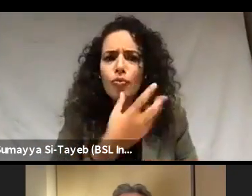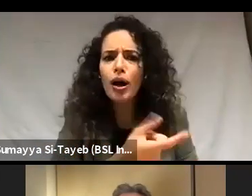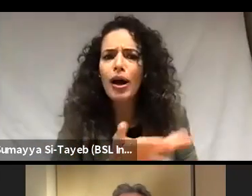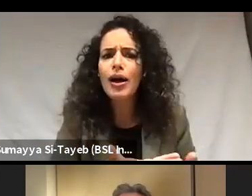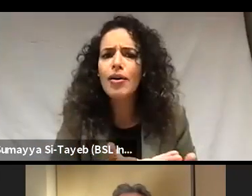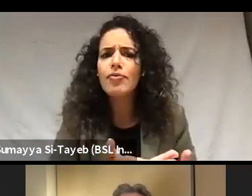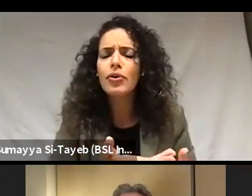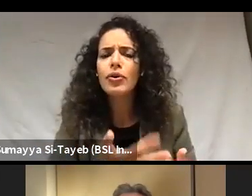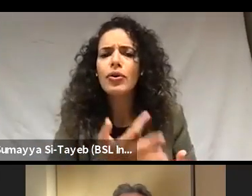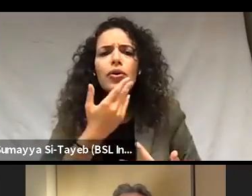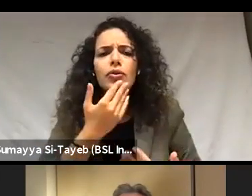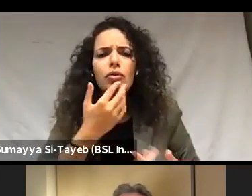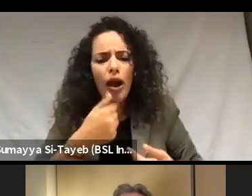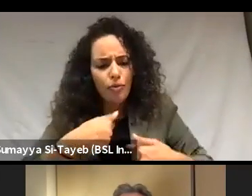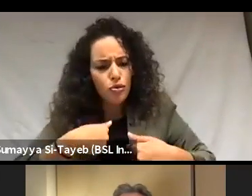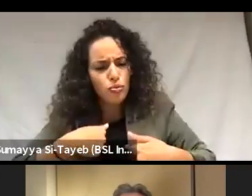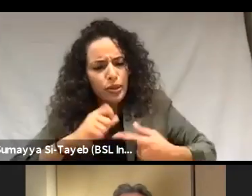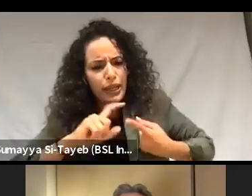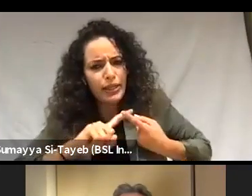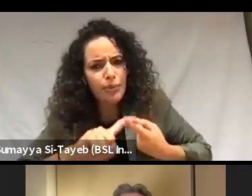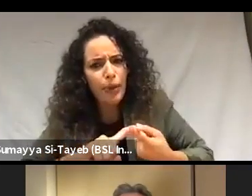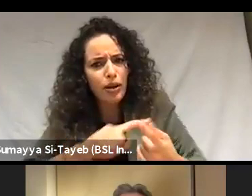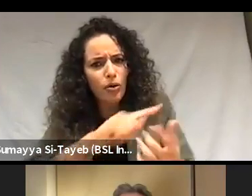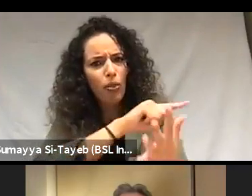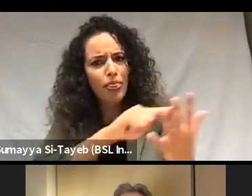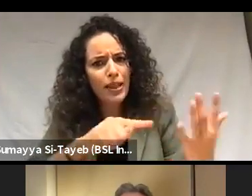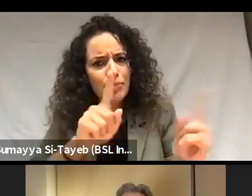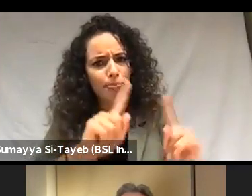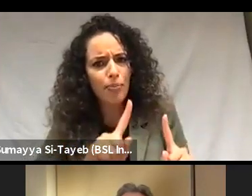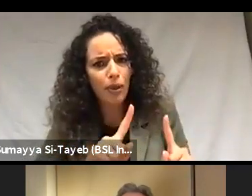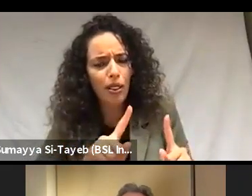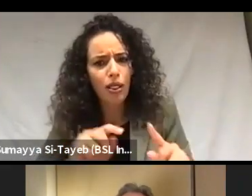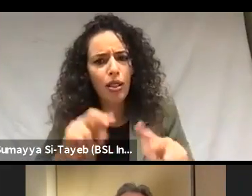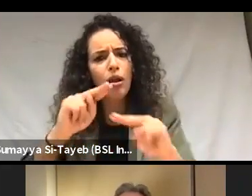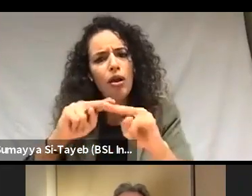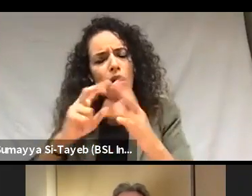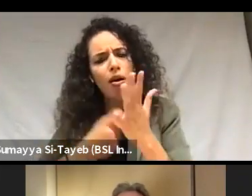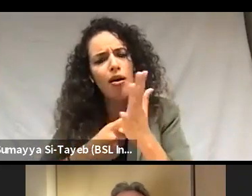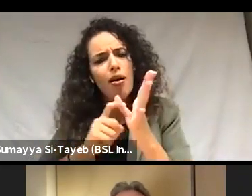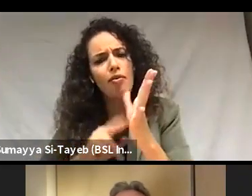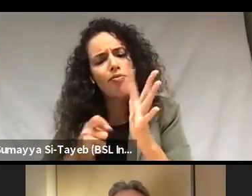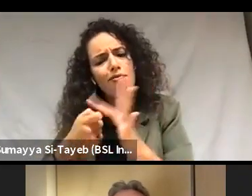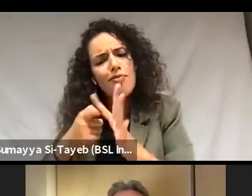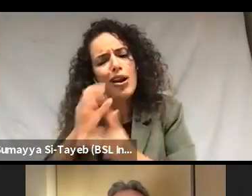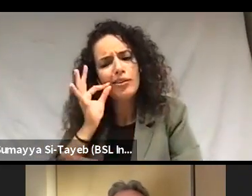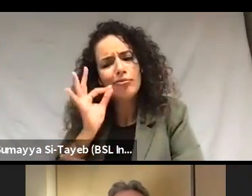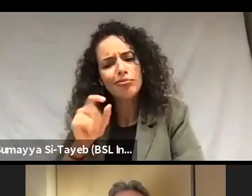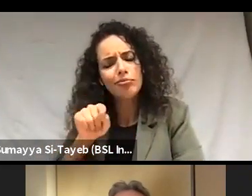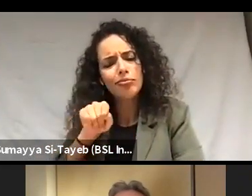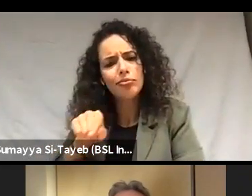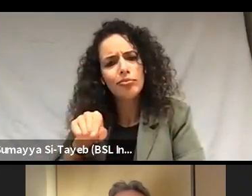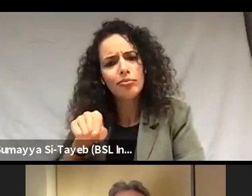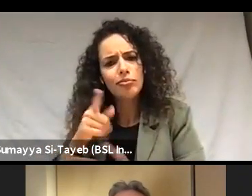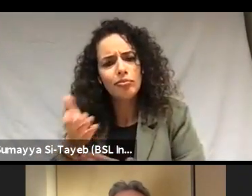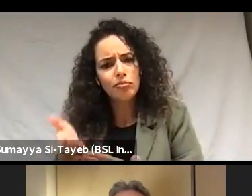them. Frank, do you see expertise that you can draw upon in what I would